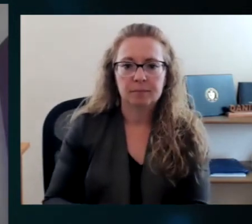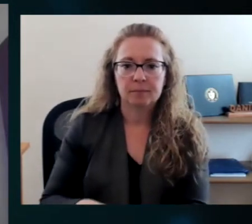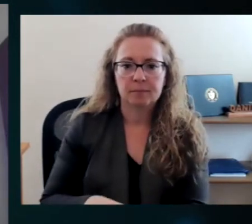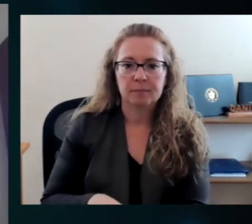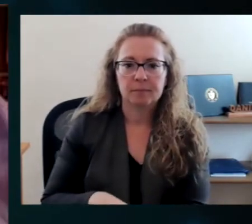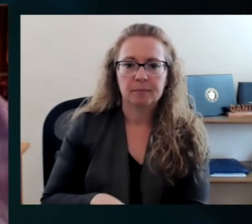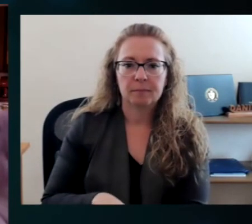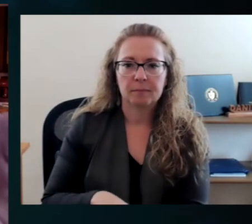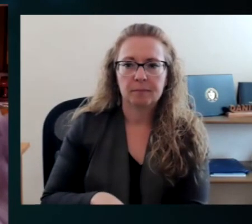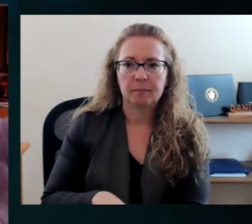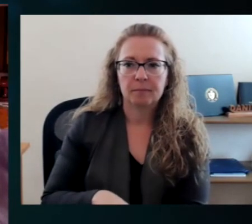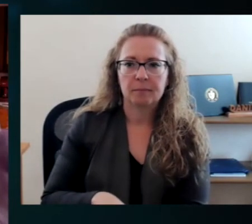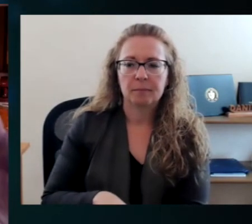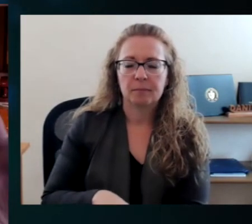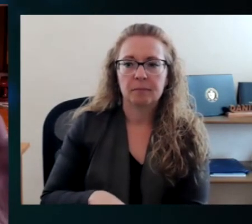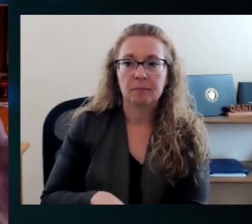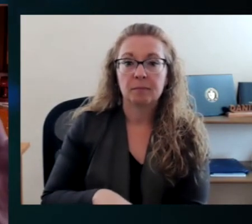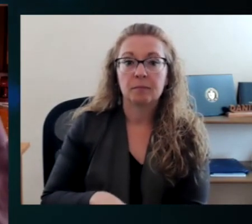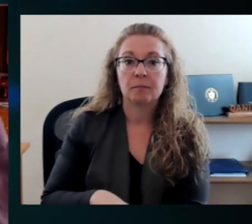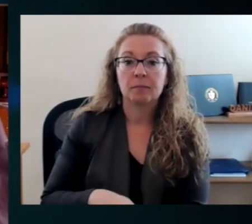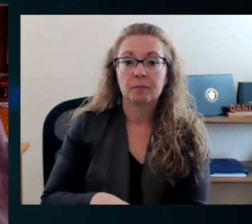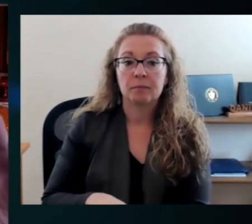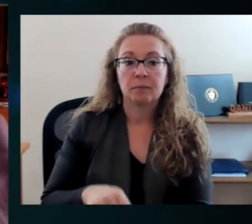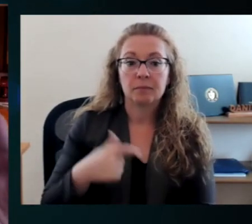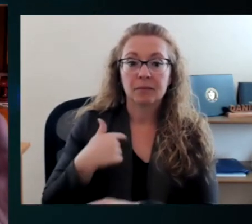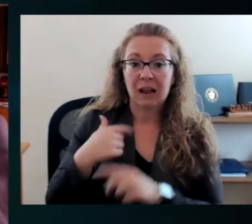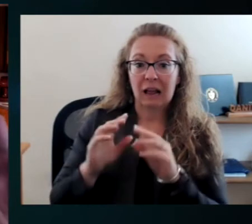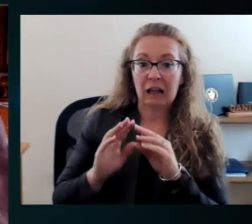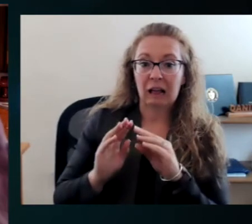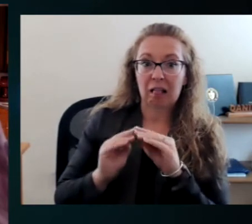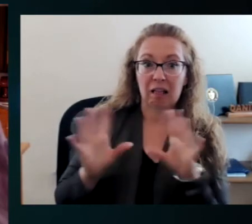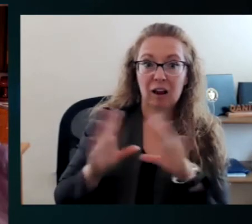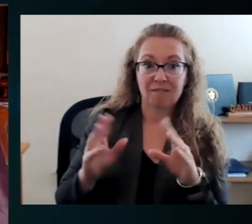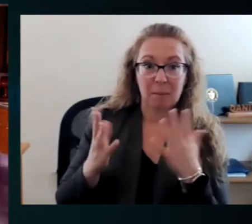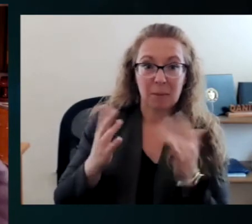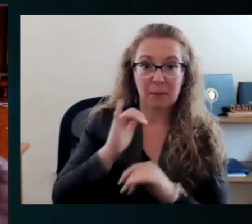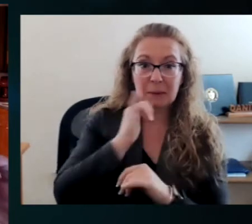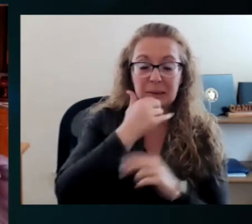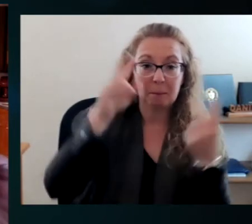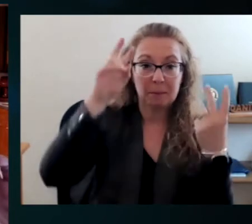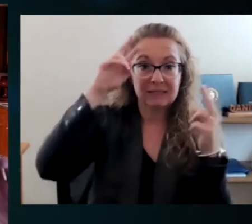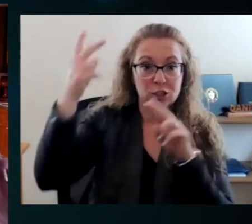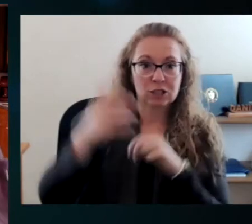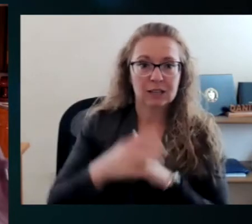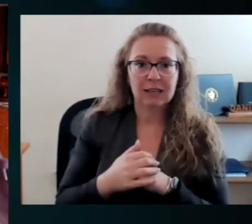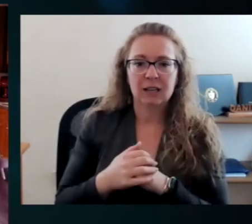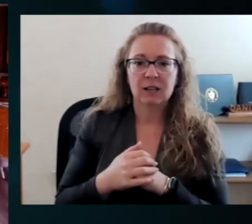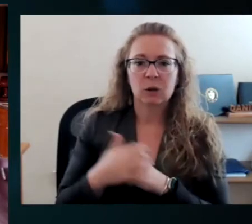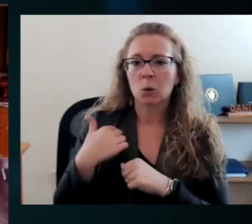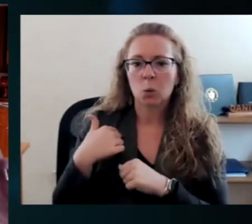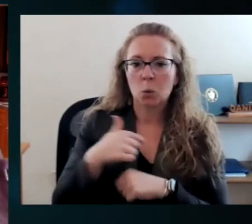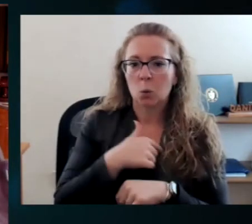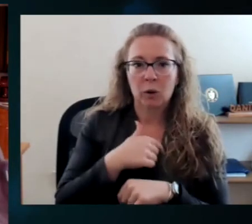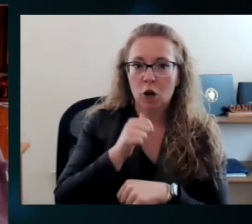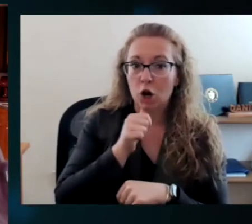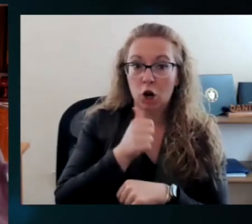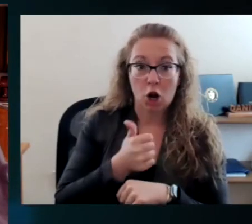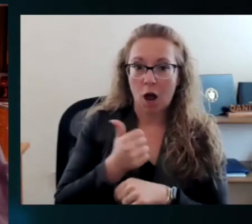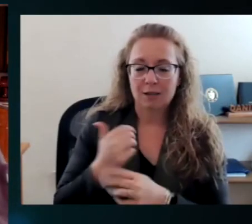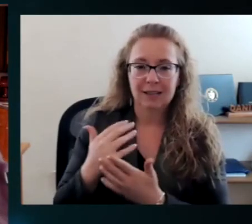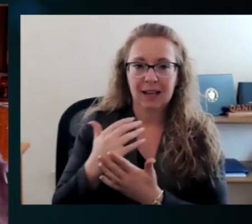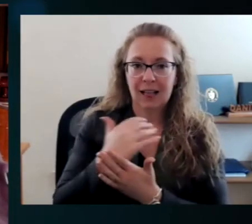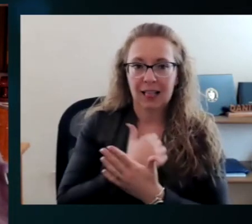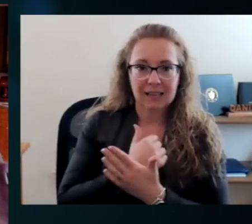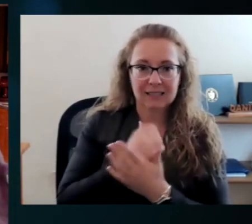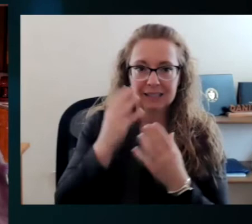If I might clarify a possible misunderstanding, we are not collecting that information. We're trying to declare